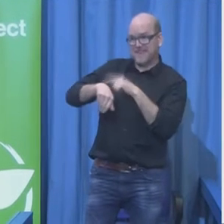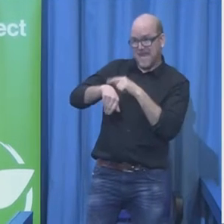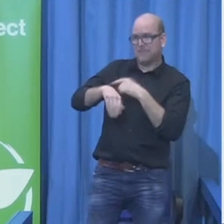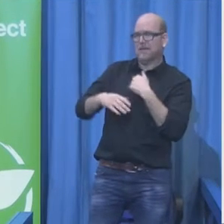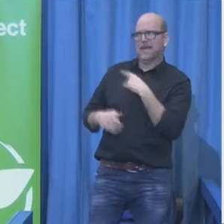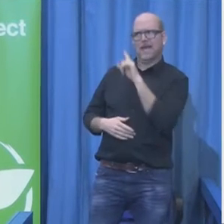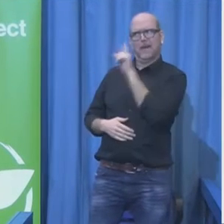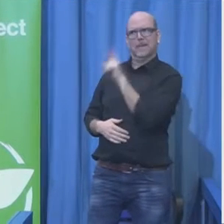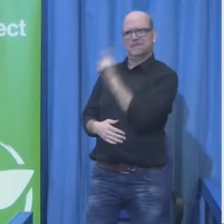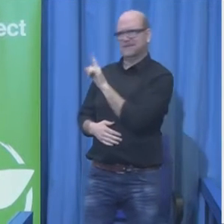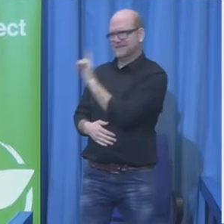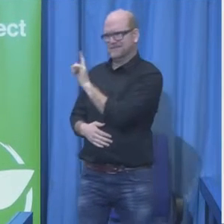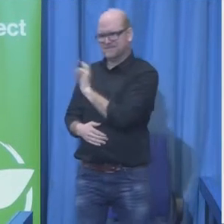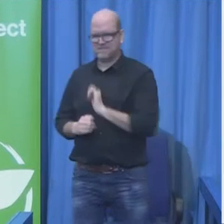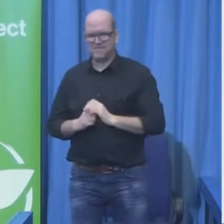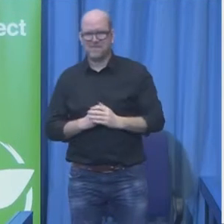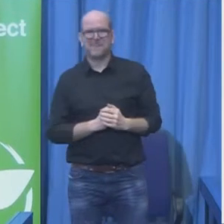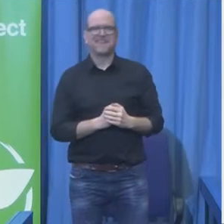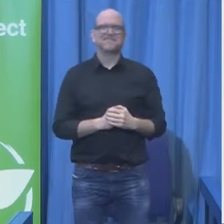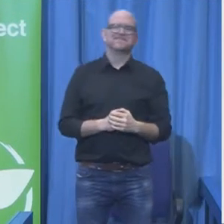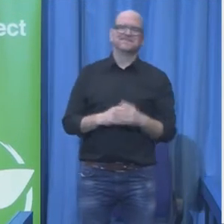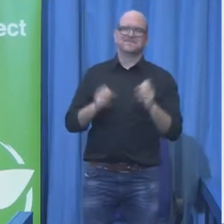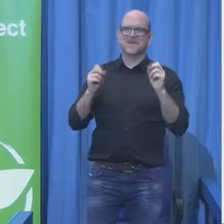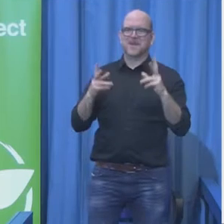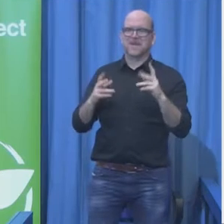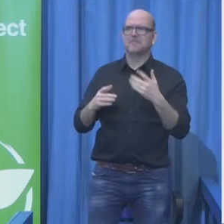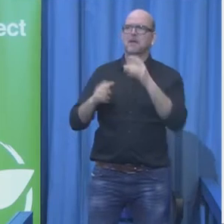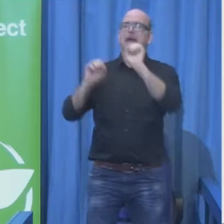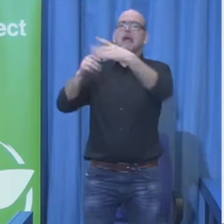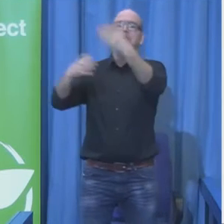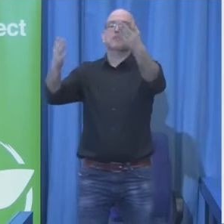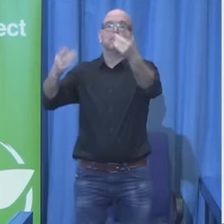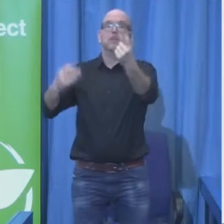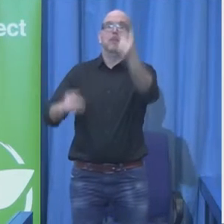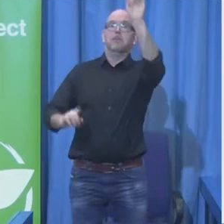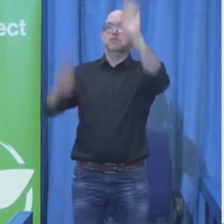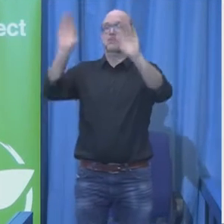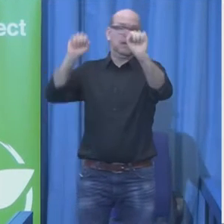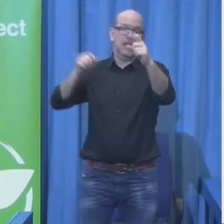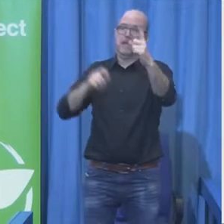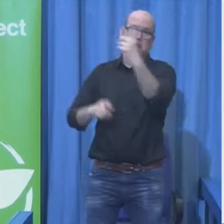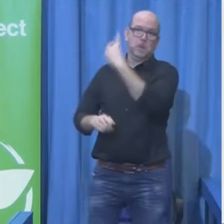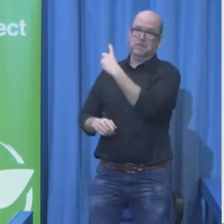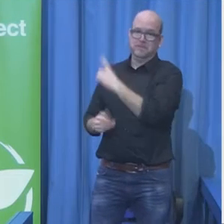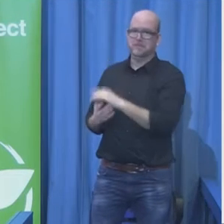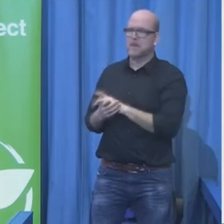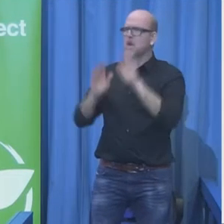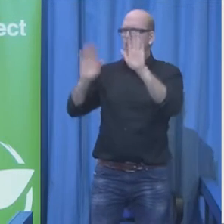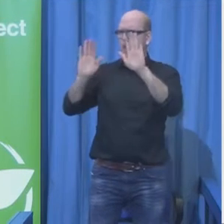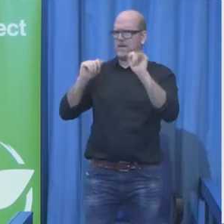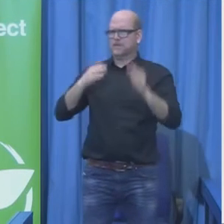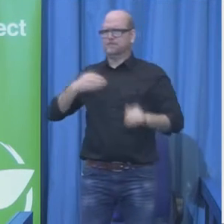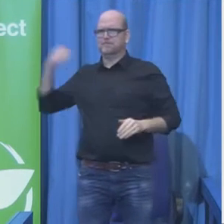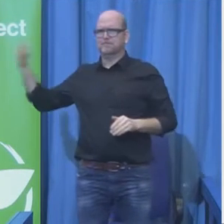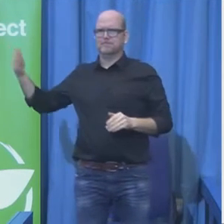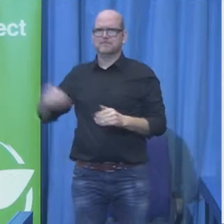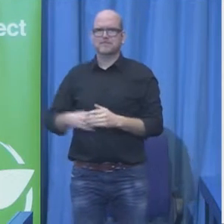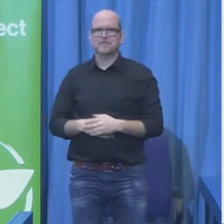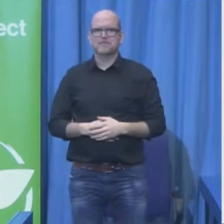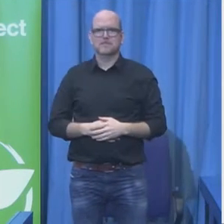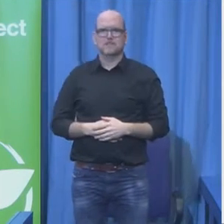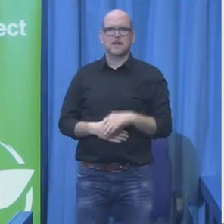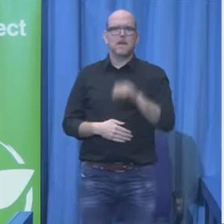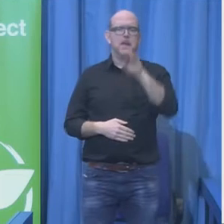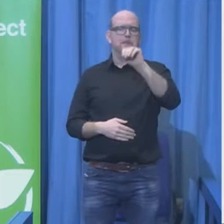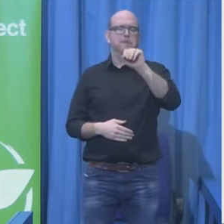taken up by questions from the floor, and rightly so. Next speaker, second last, Ita Mirianashvili. I remind you, head of the